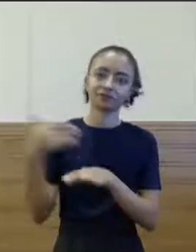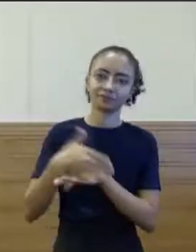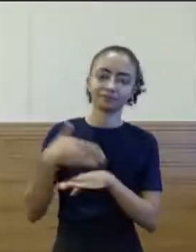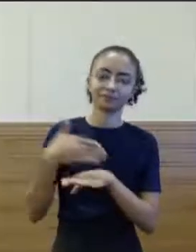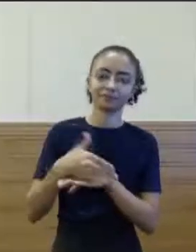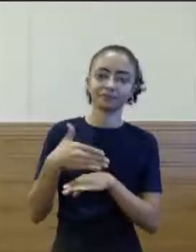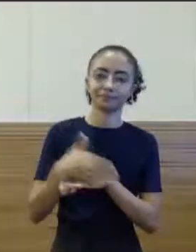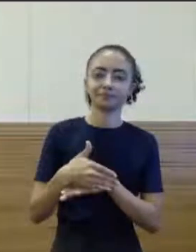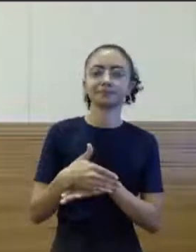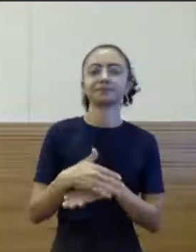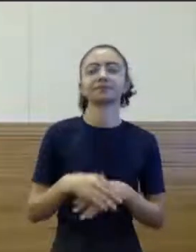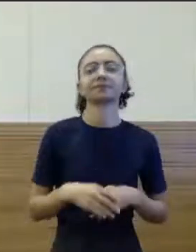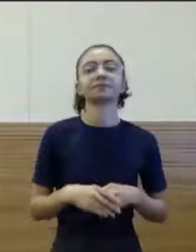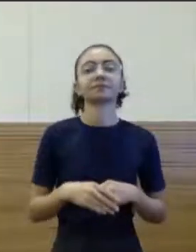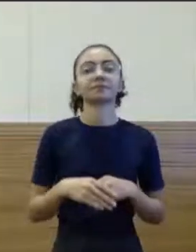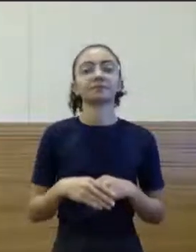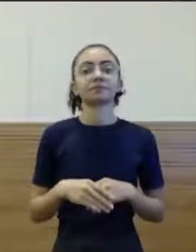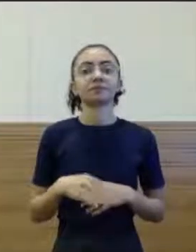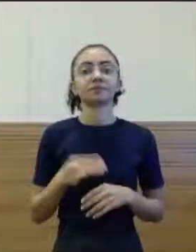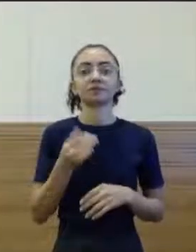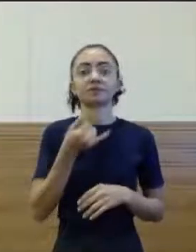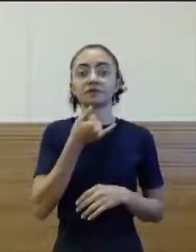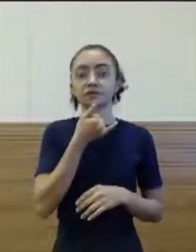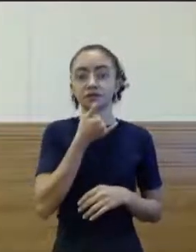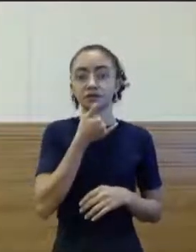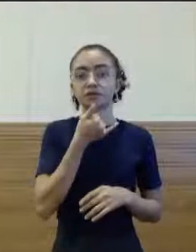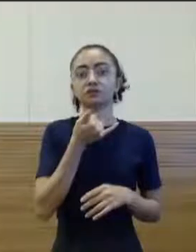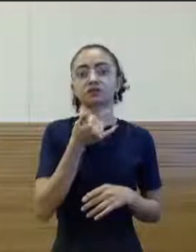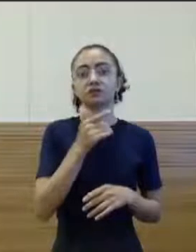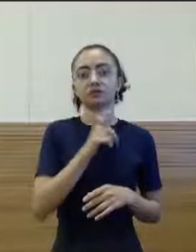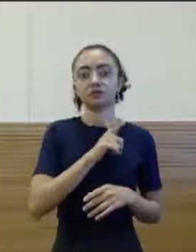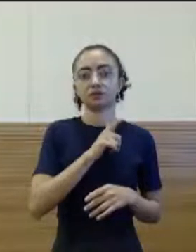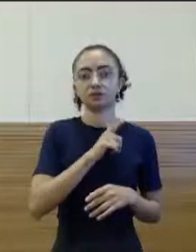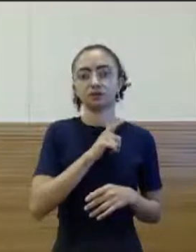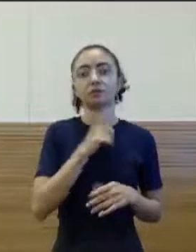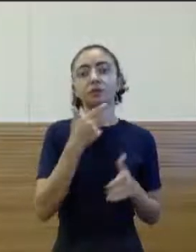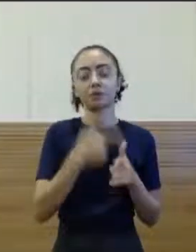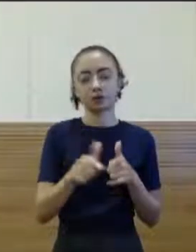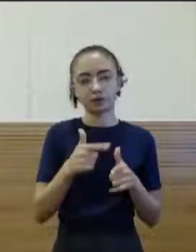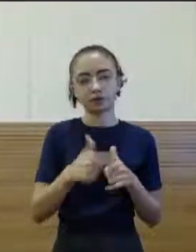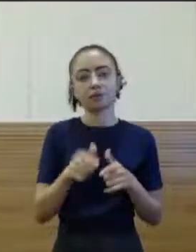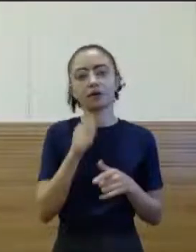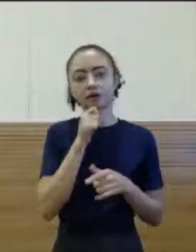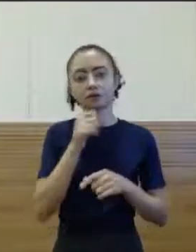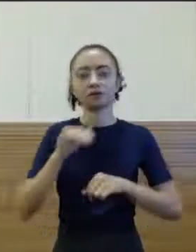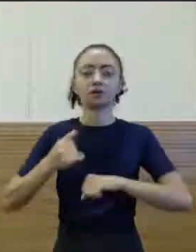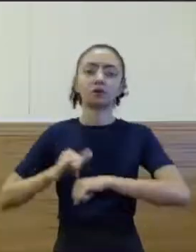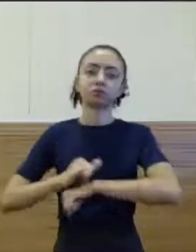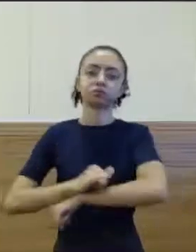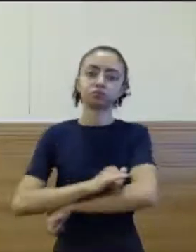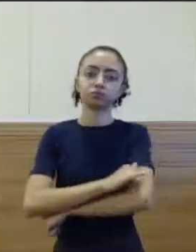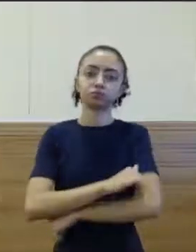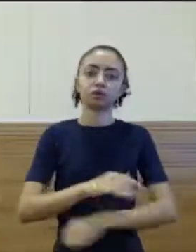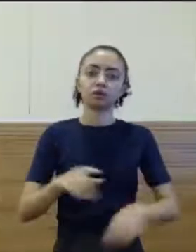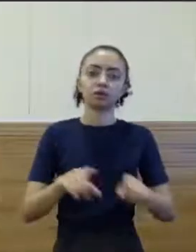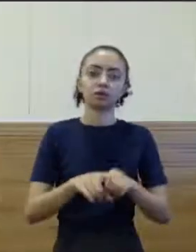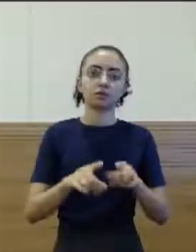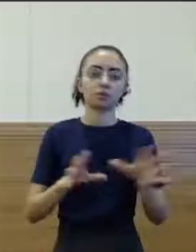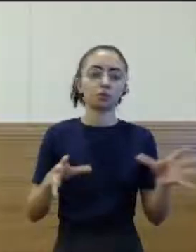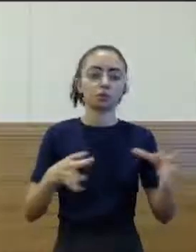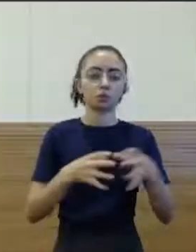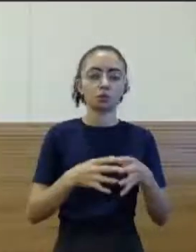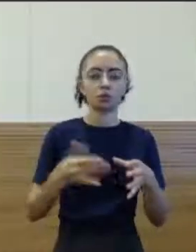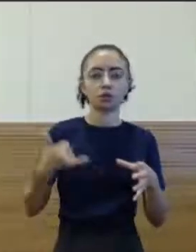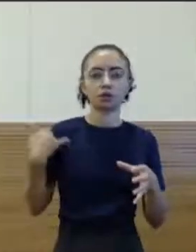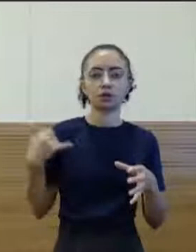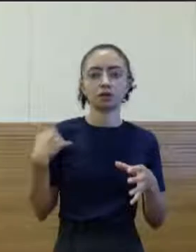participated. Unfortunately, we have the same problem of overweight and obesity. And the group